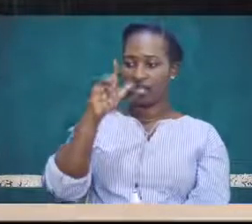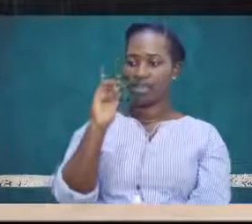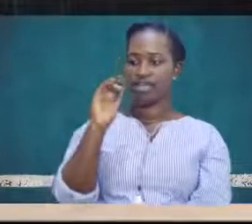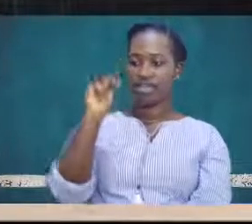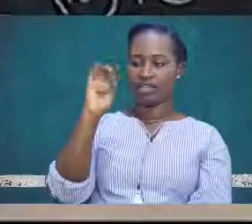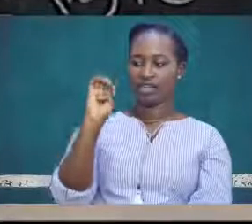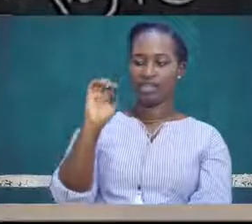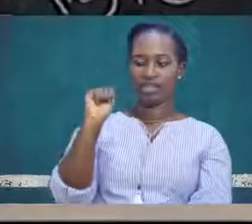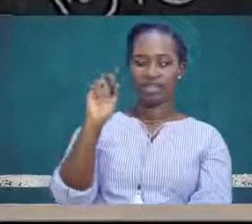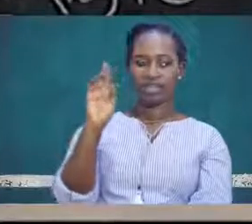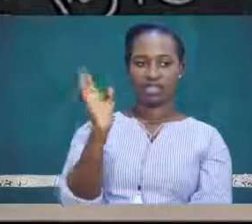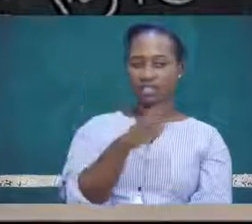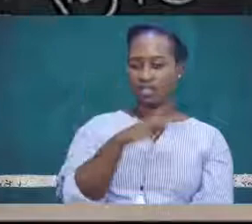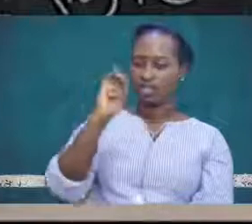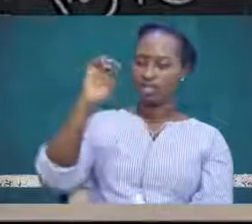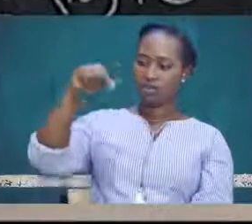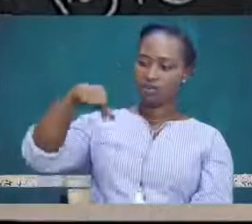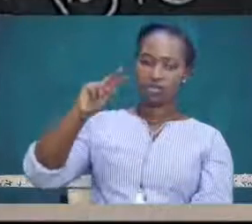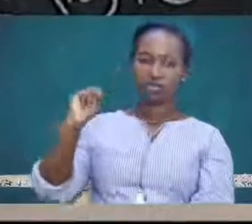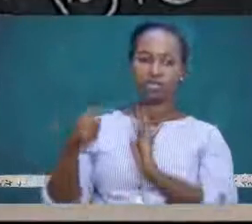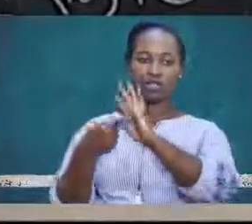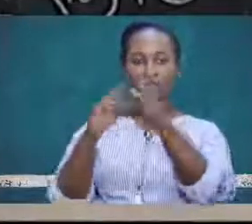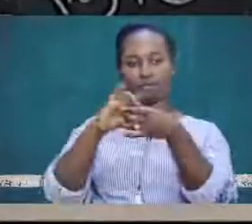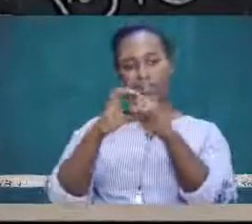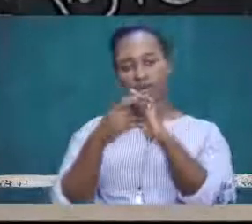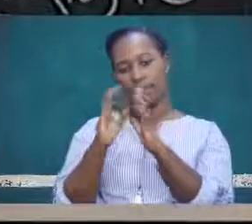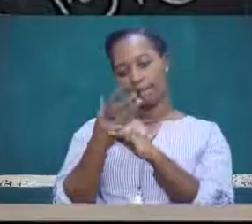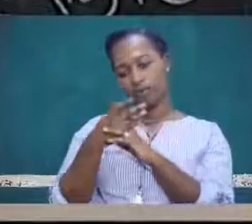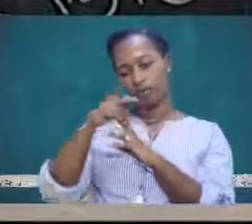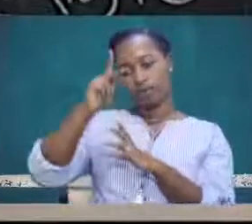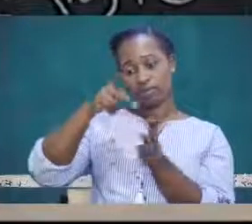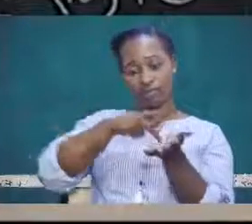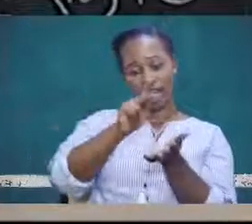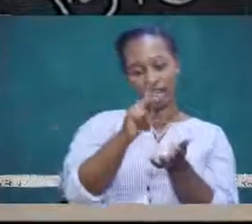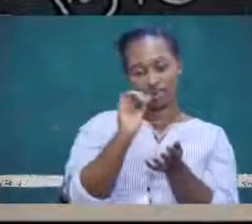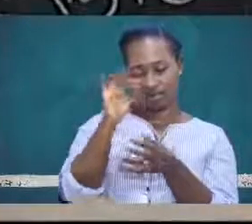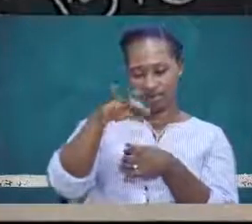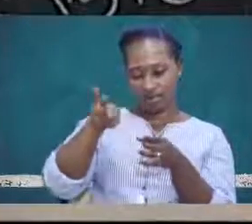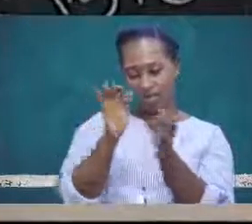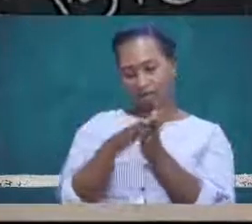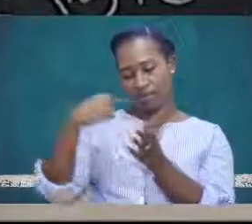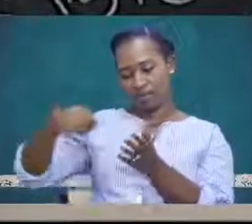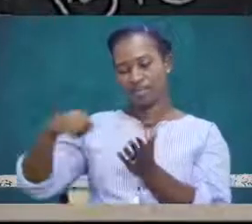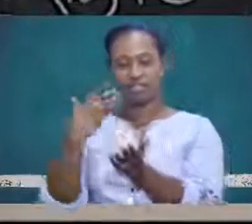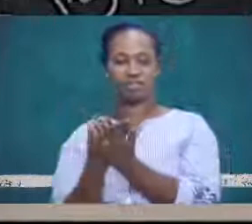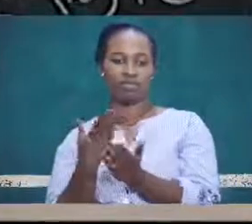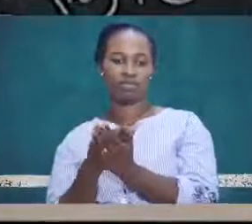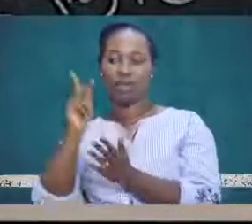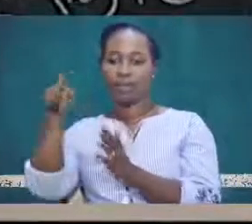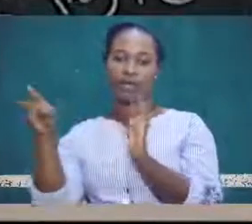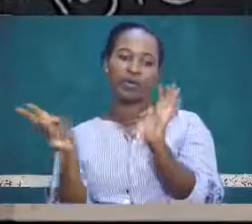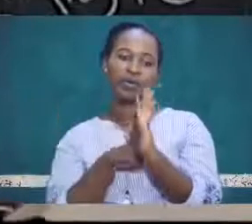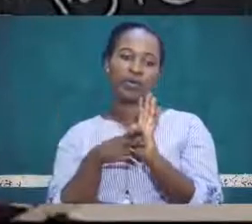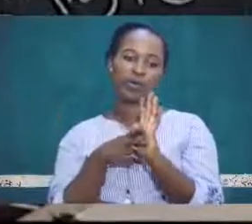linear equation showing the relationship between price of sugar and quantity demanded. P equaling